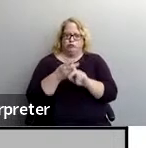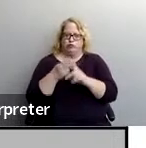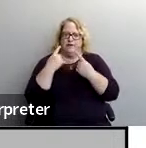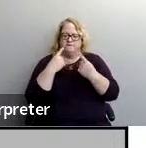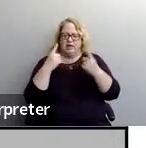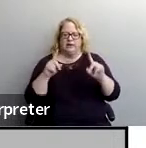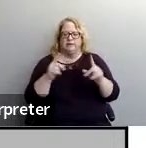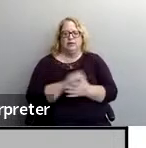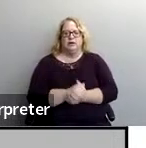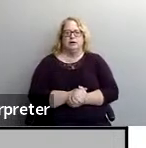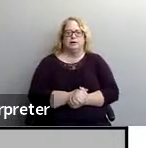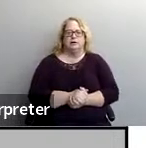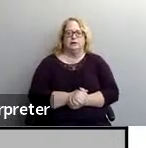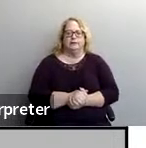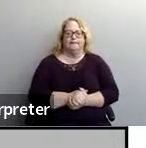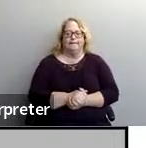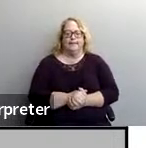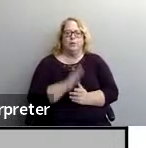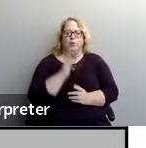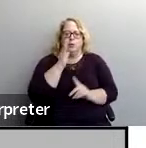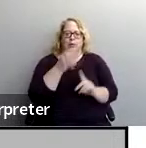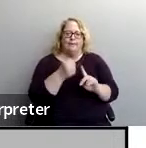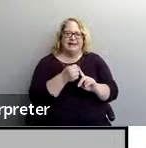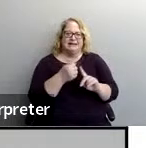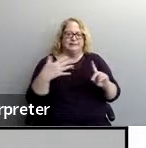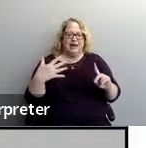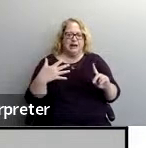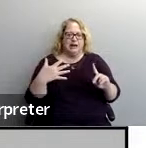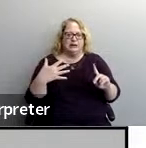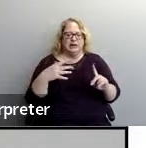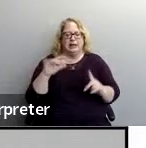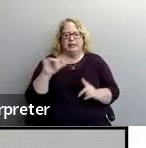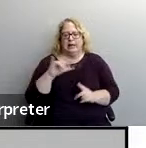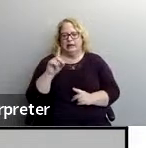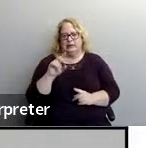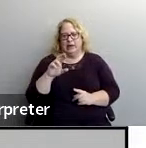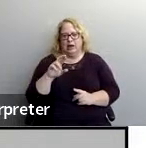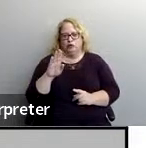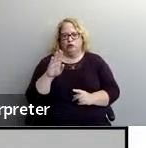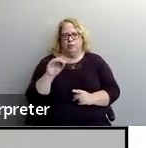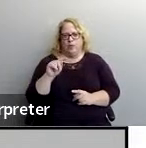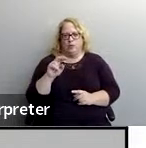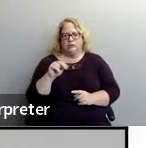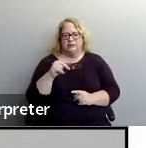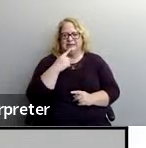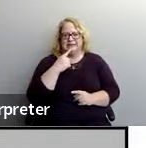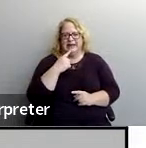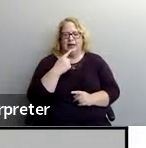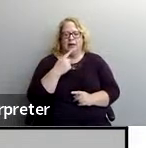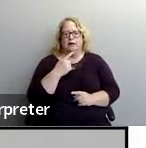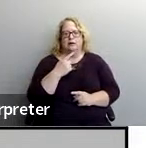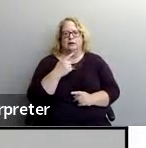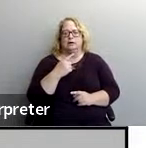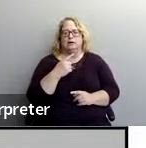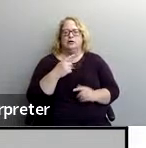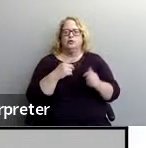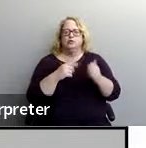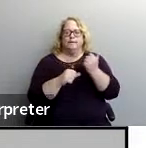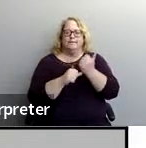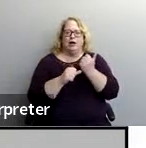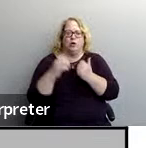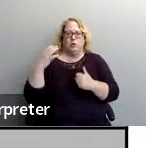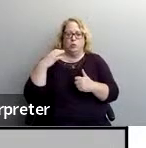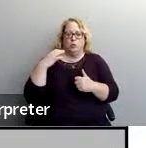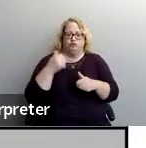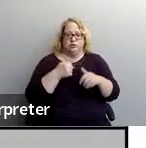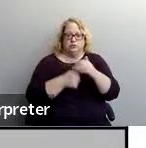effectively. We are going to be expanding, as Dr. Bolton has said, the use of our paraprofessional coaches under